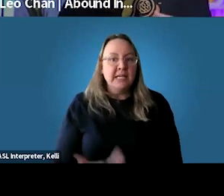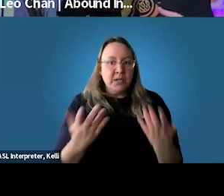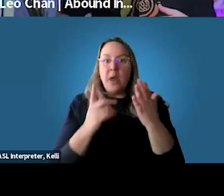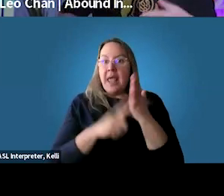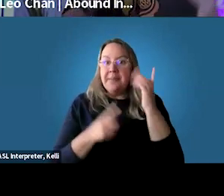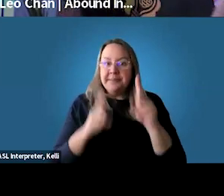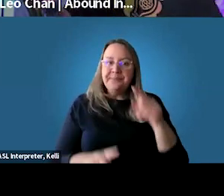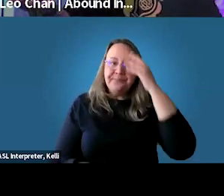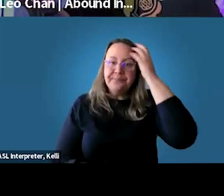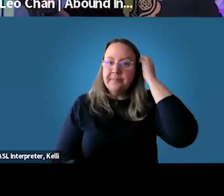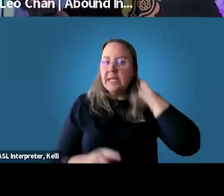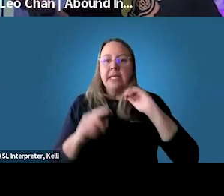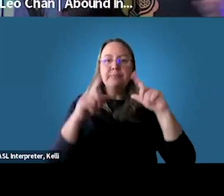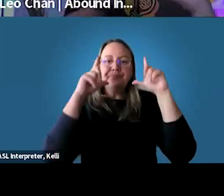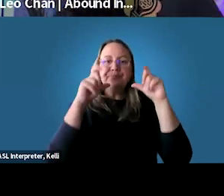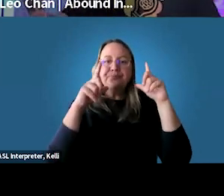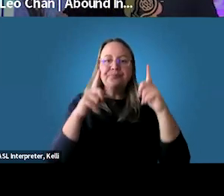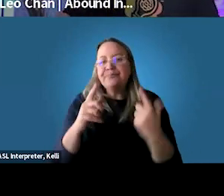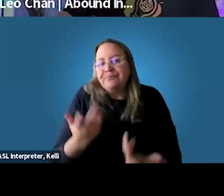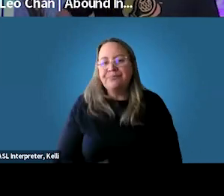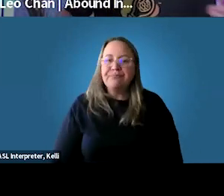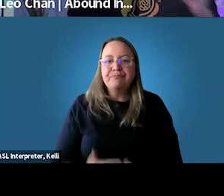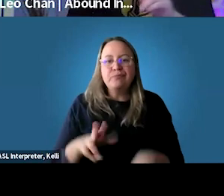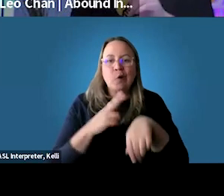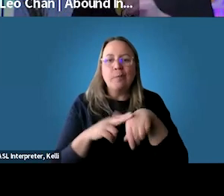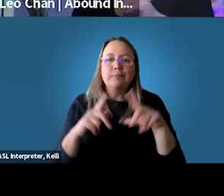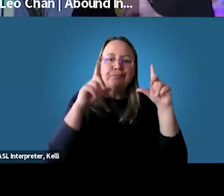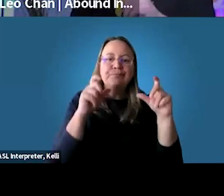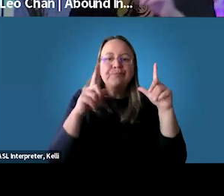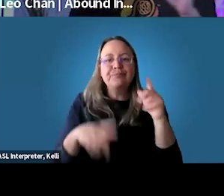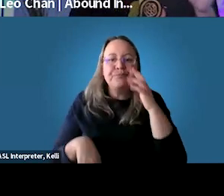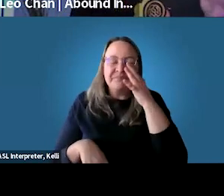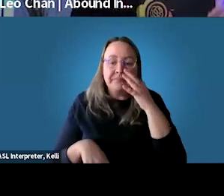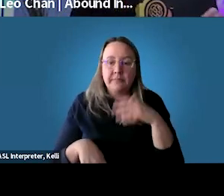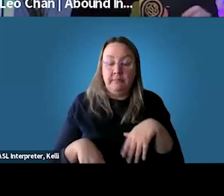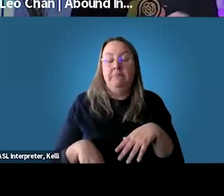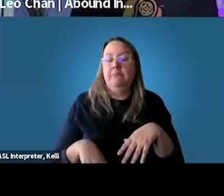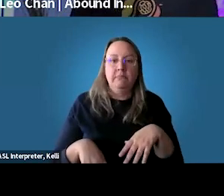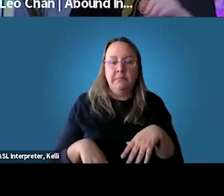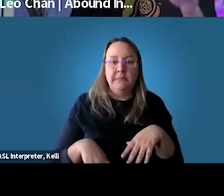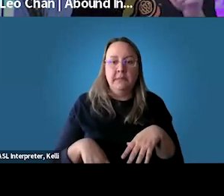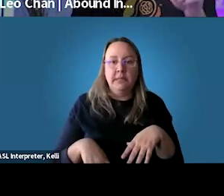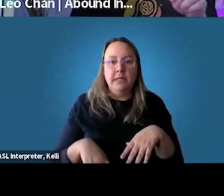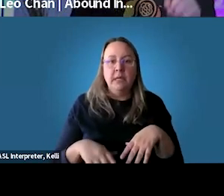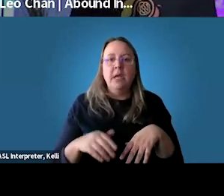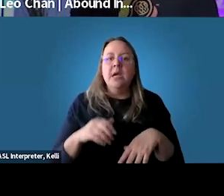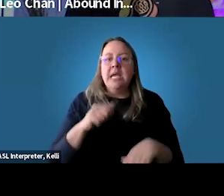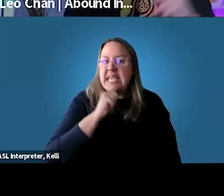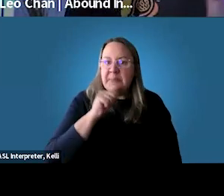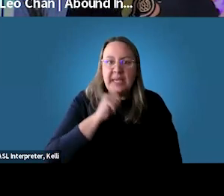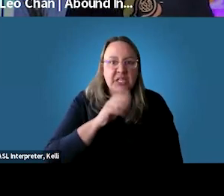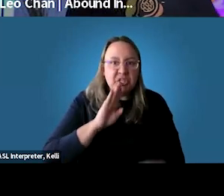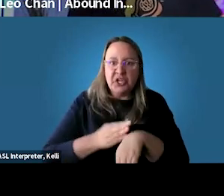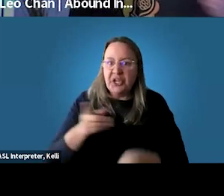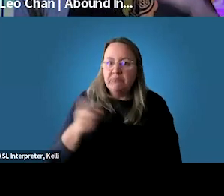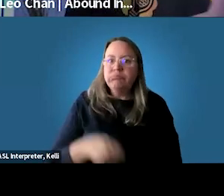So he took a picture like everyone else did, but he had maybe what people didn't have, an impatient daughter who